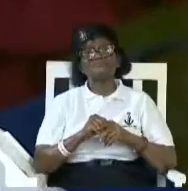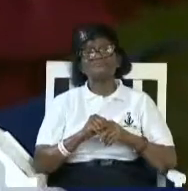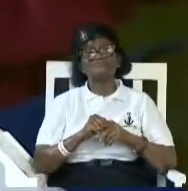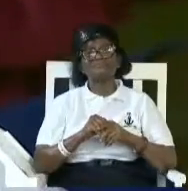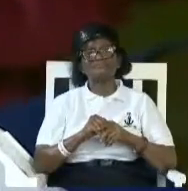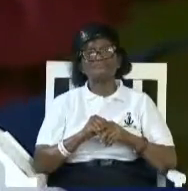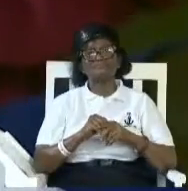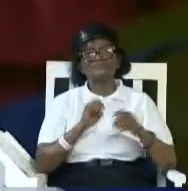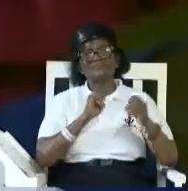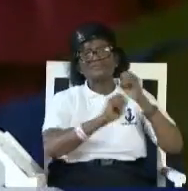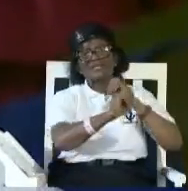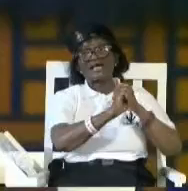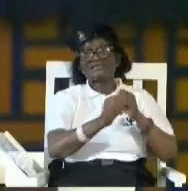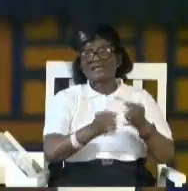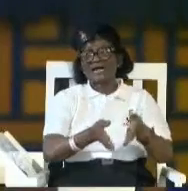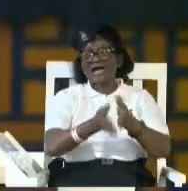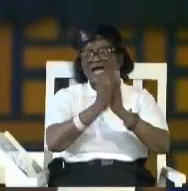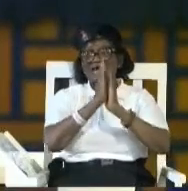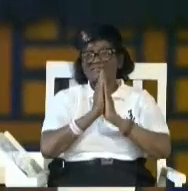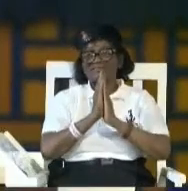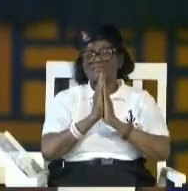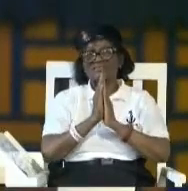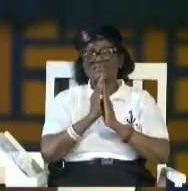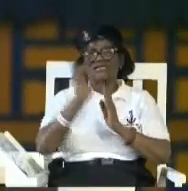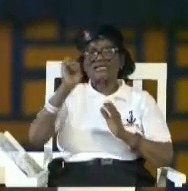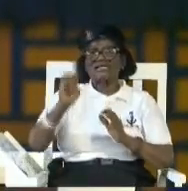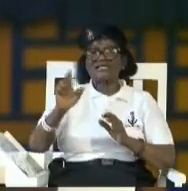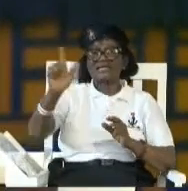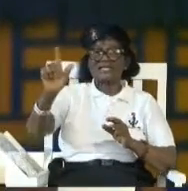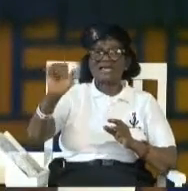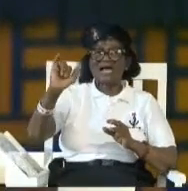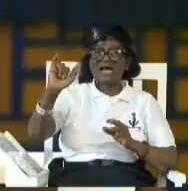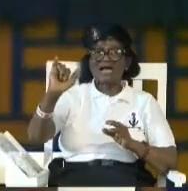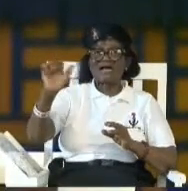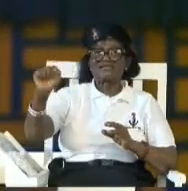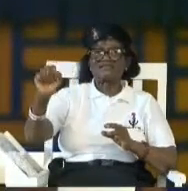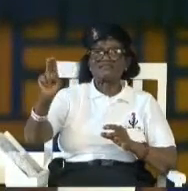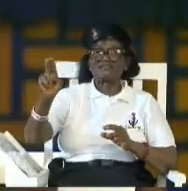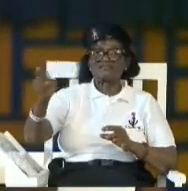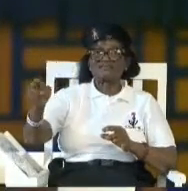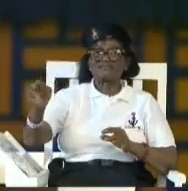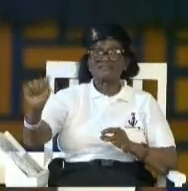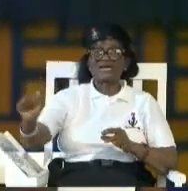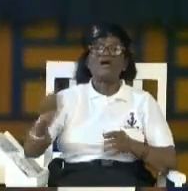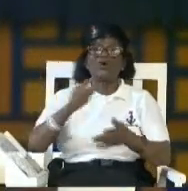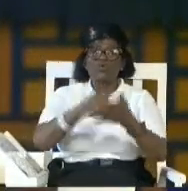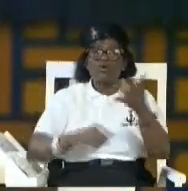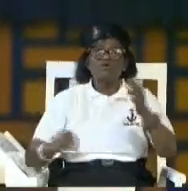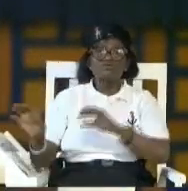15. Elijah asked Elisha, "What do you want me to give you